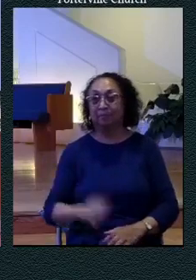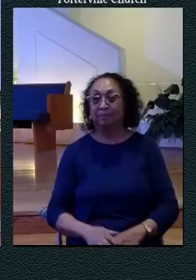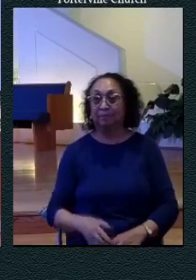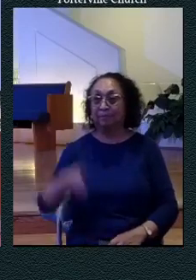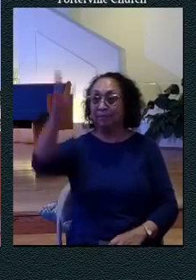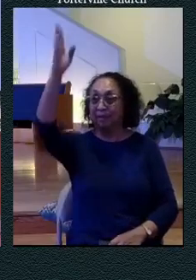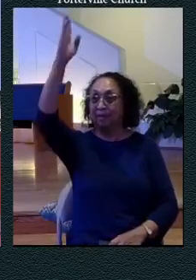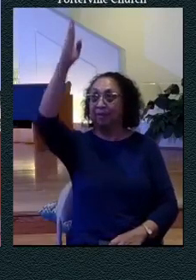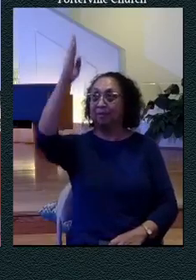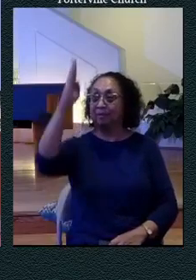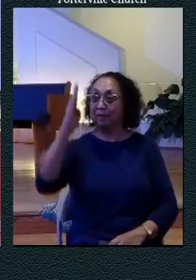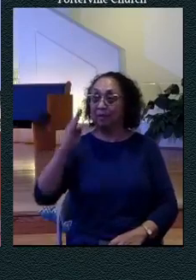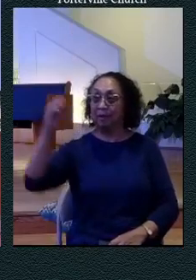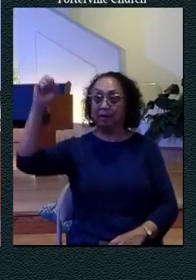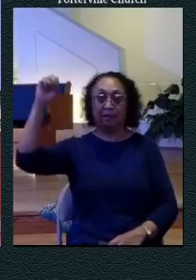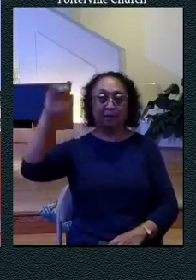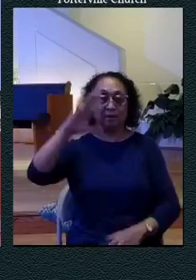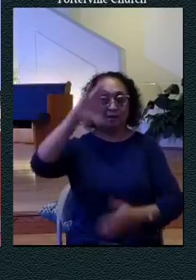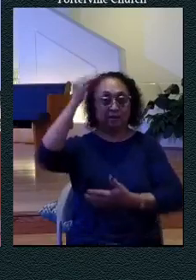God sent his